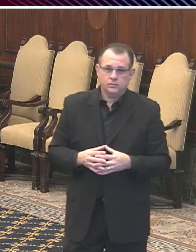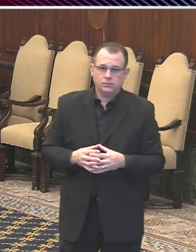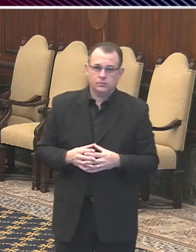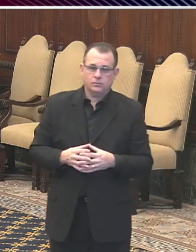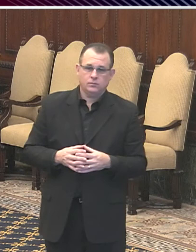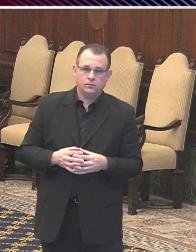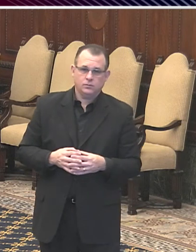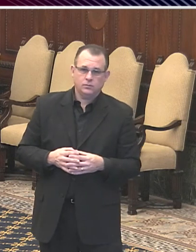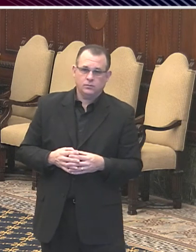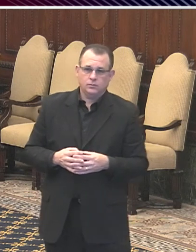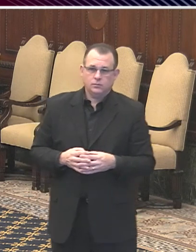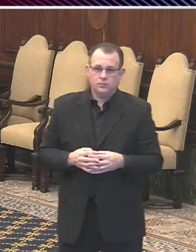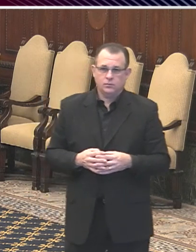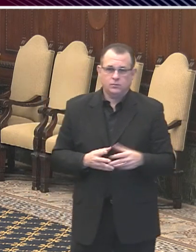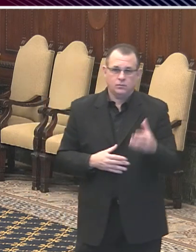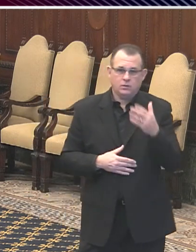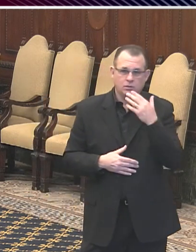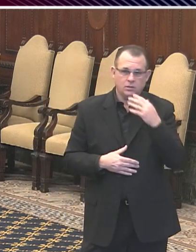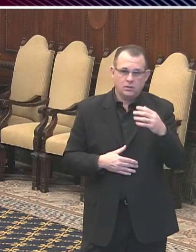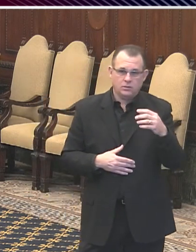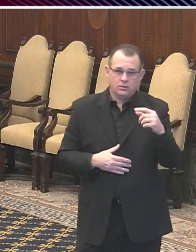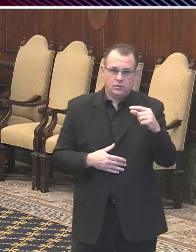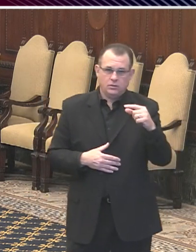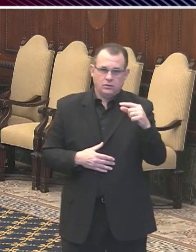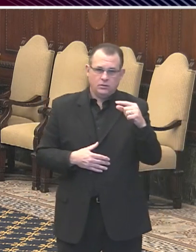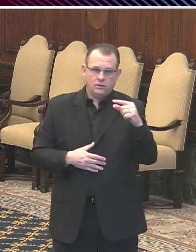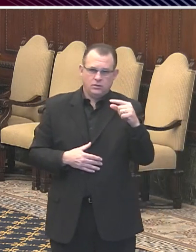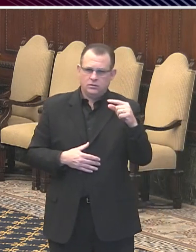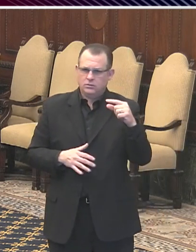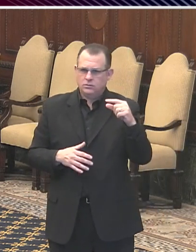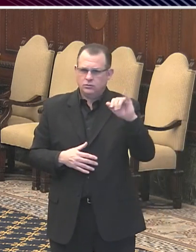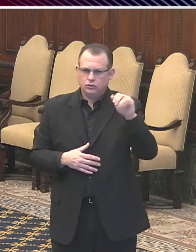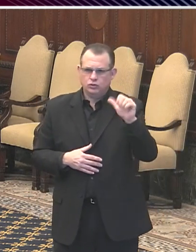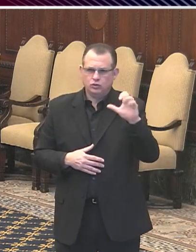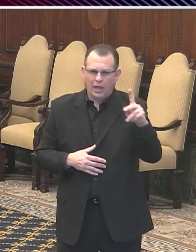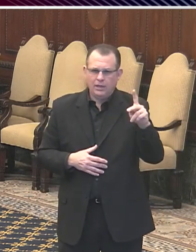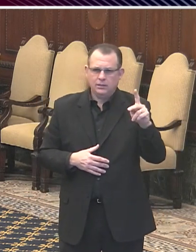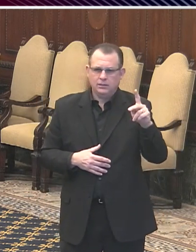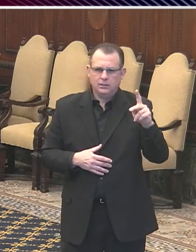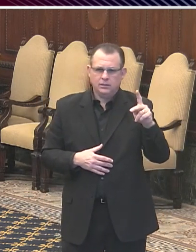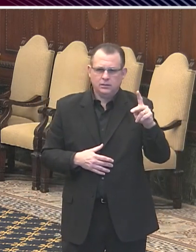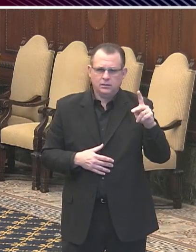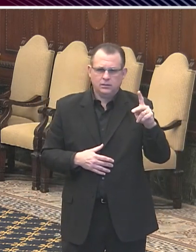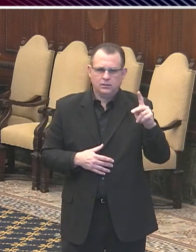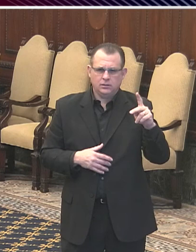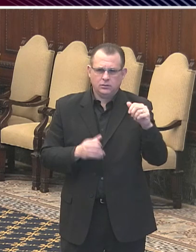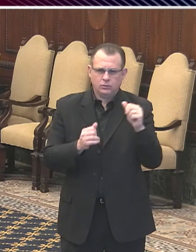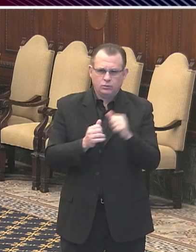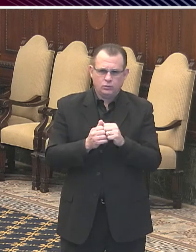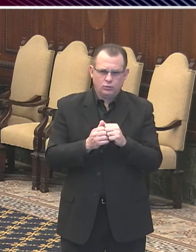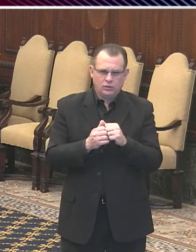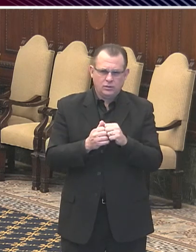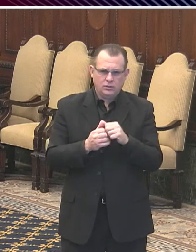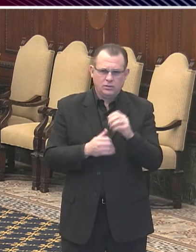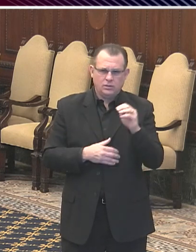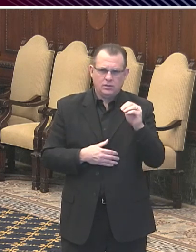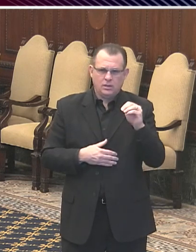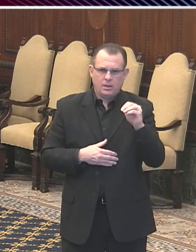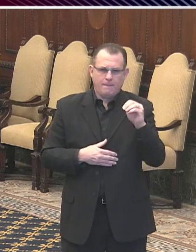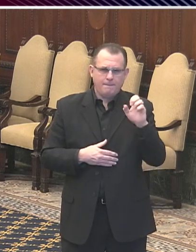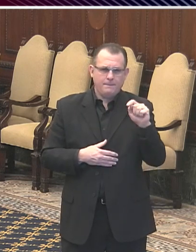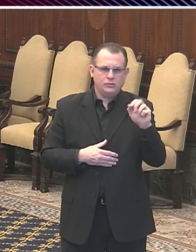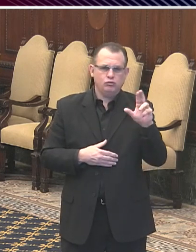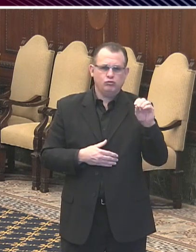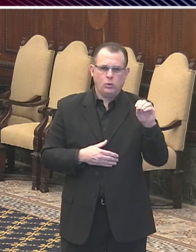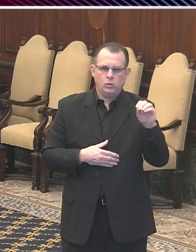Thank you, Andy. Now we are going to go to Jack Thomson with Metro. Jack? Yes, regarding the